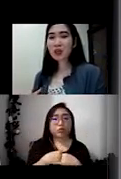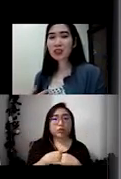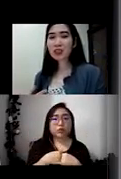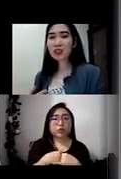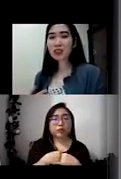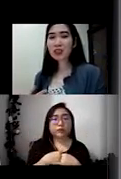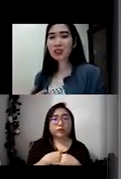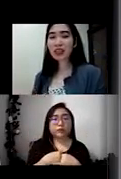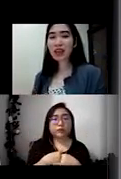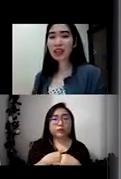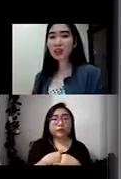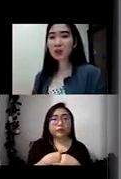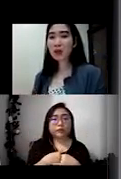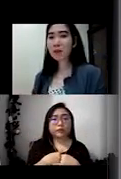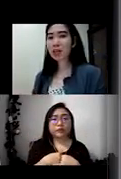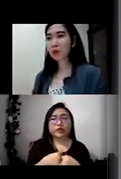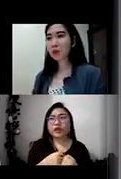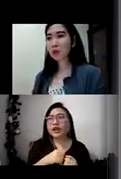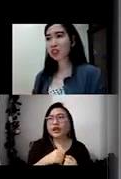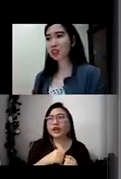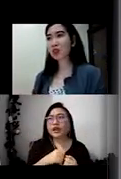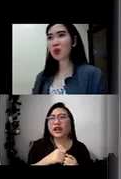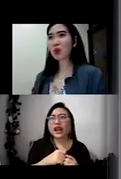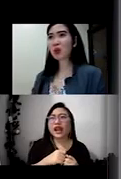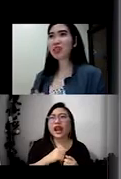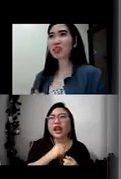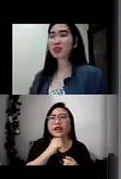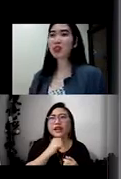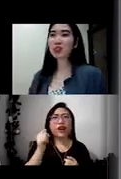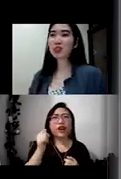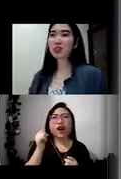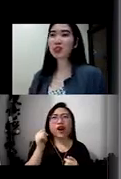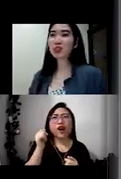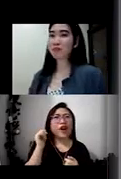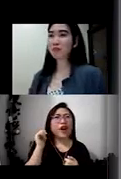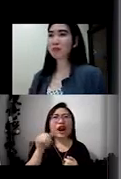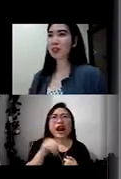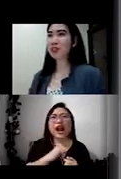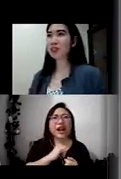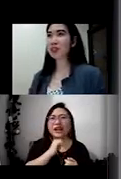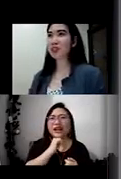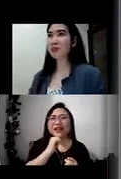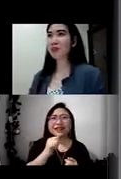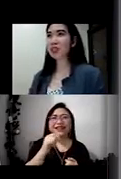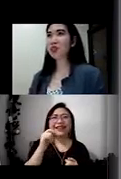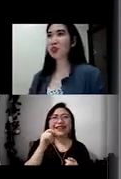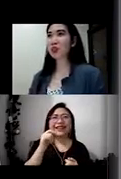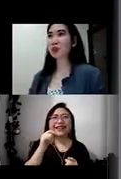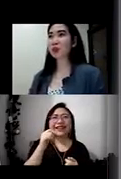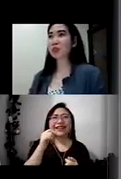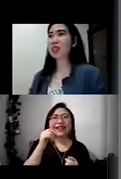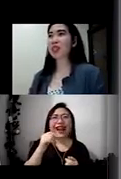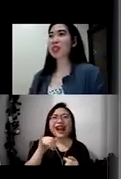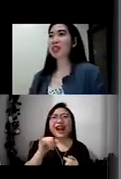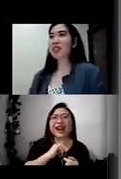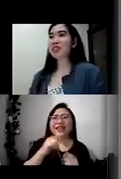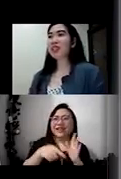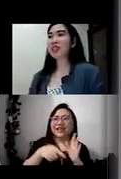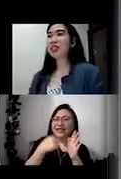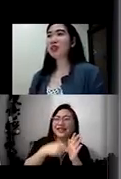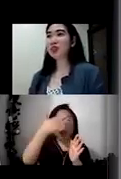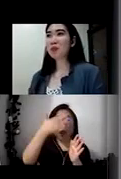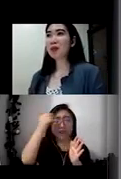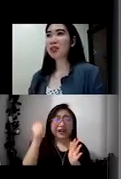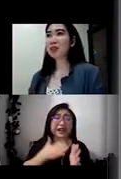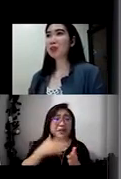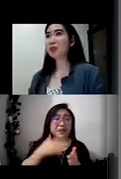ko masyadong naaalala yung mga passwords ko. So, I use Google Keep because it is very useful to me. Dinalagay